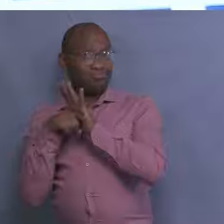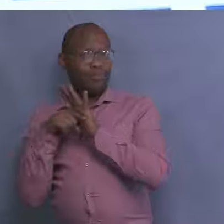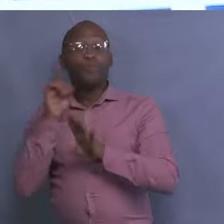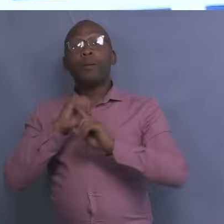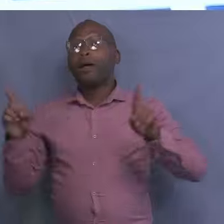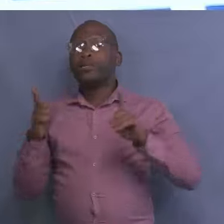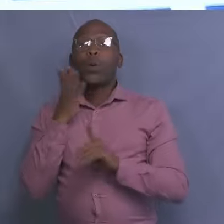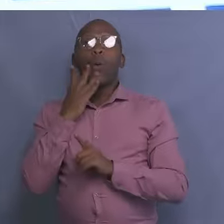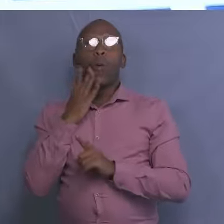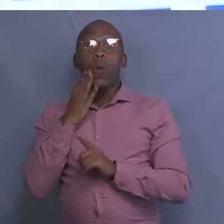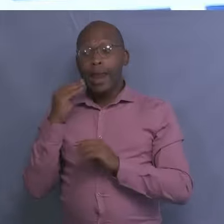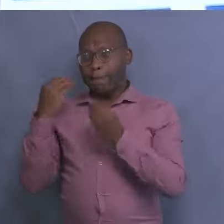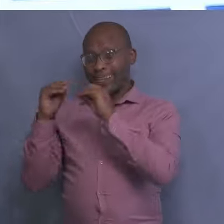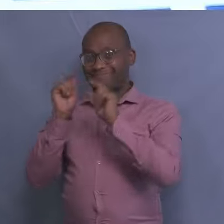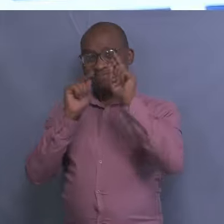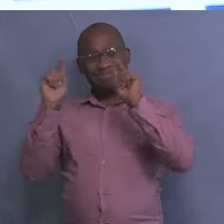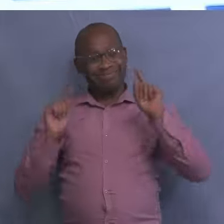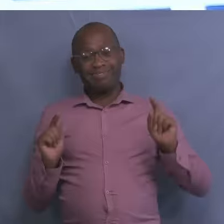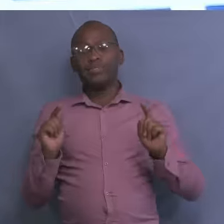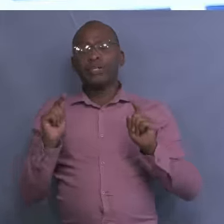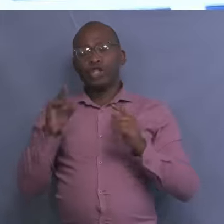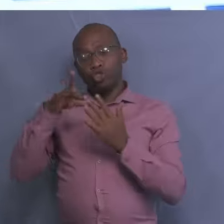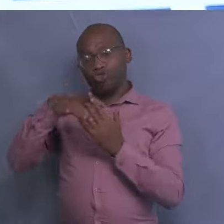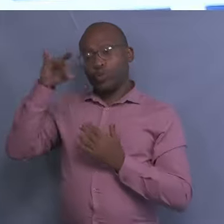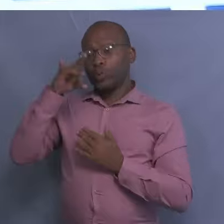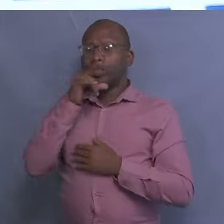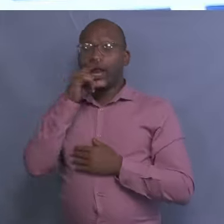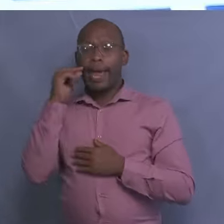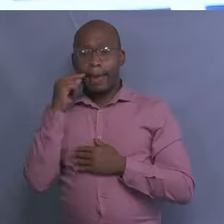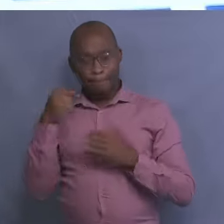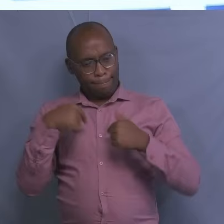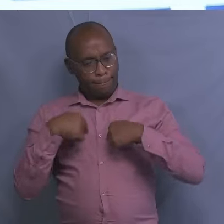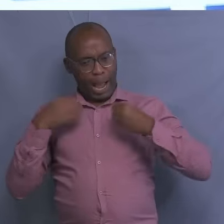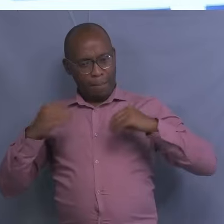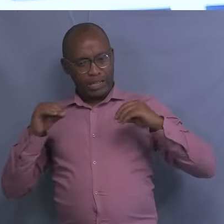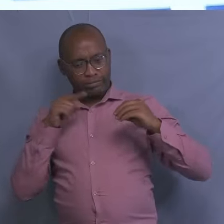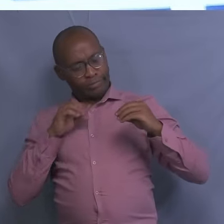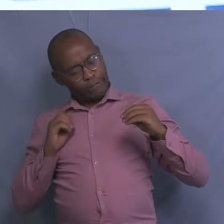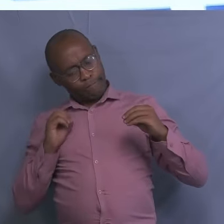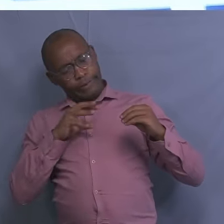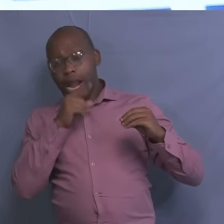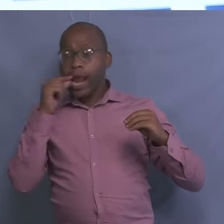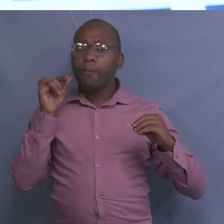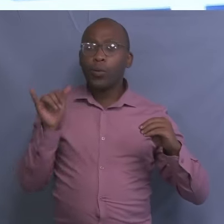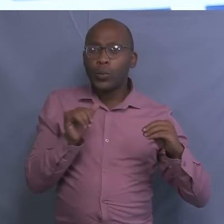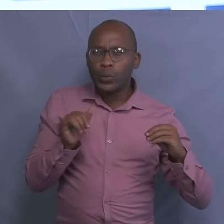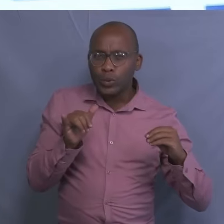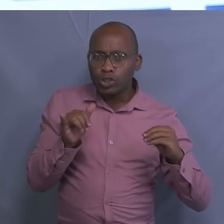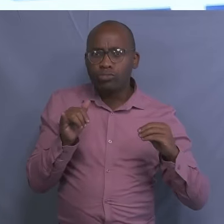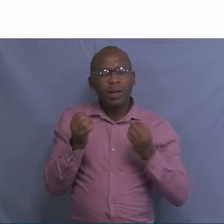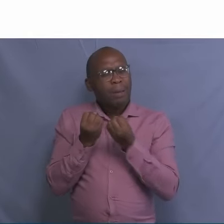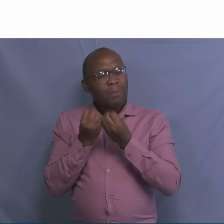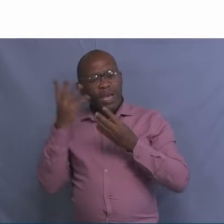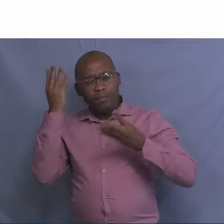choosing their names, there are certain aspects or certain factors that they must consider before they can pick a name. Number